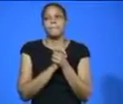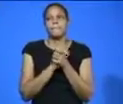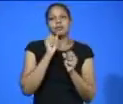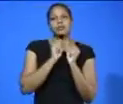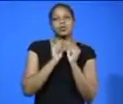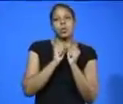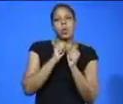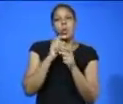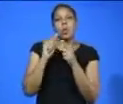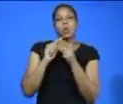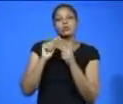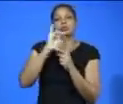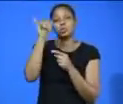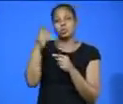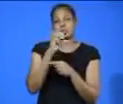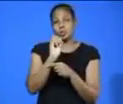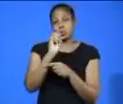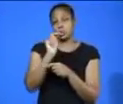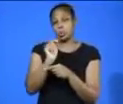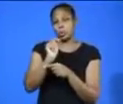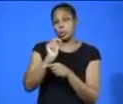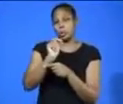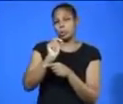when John the Baptist came preaching,